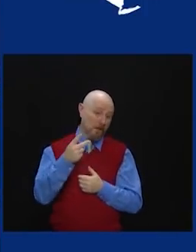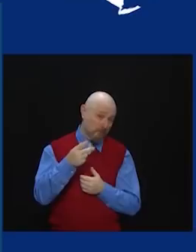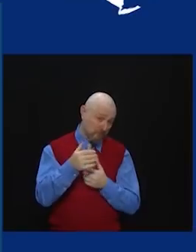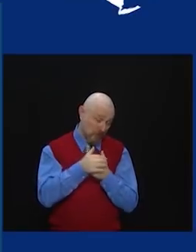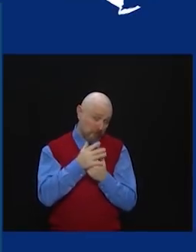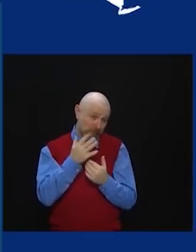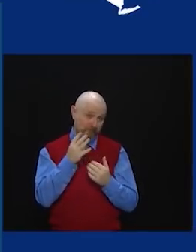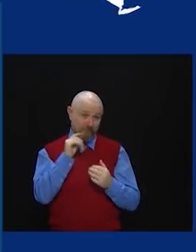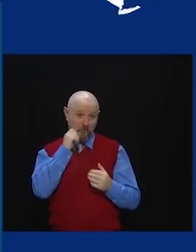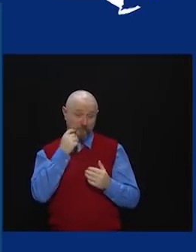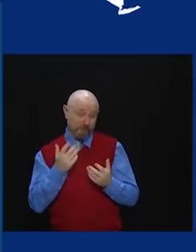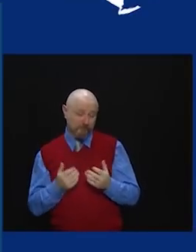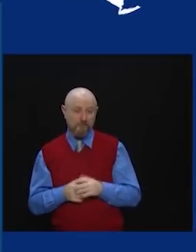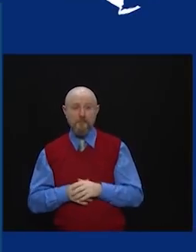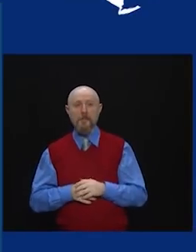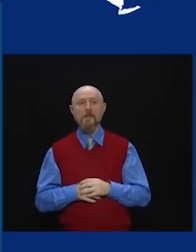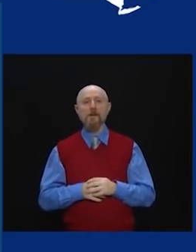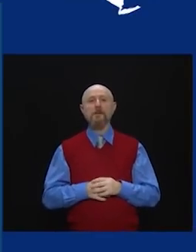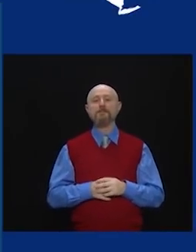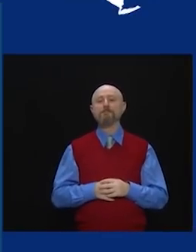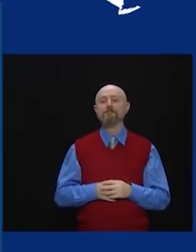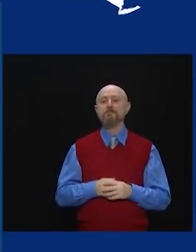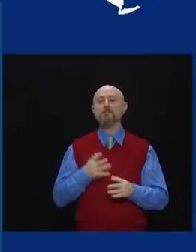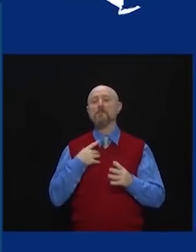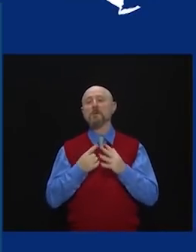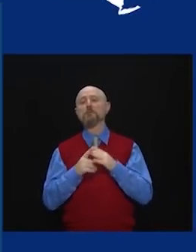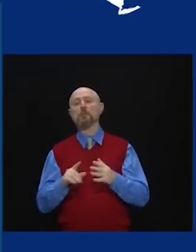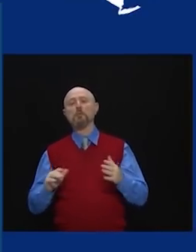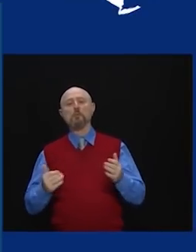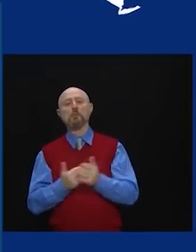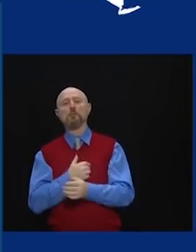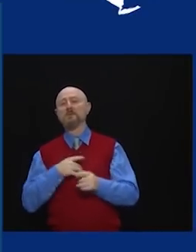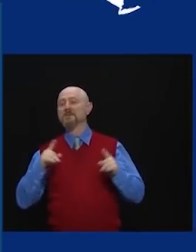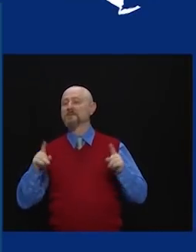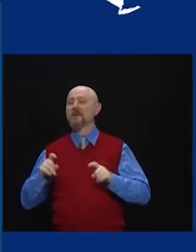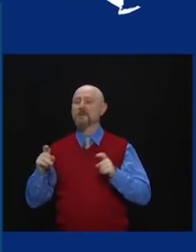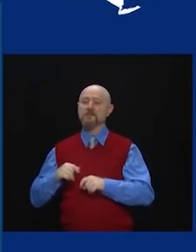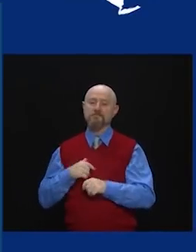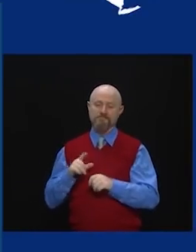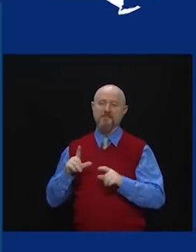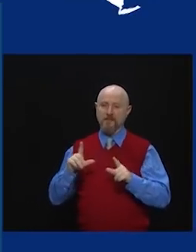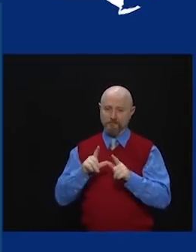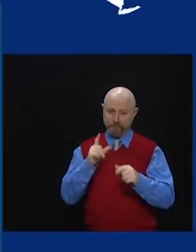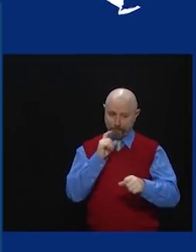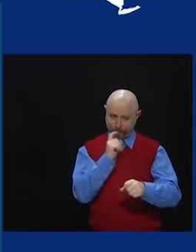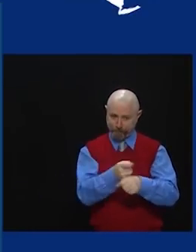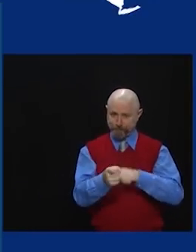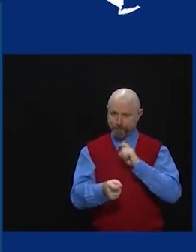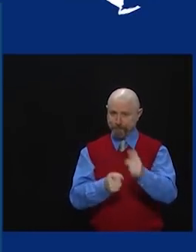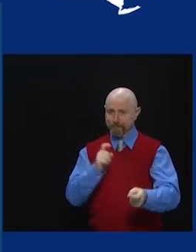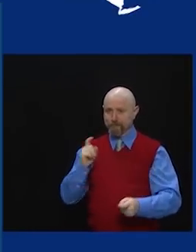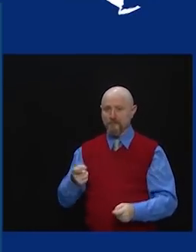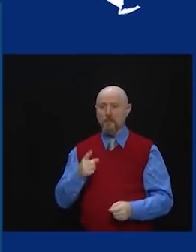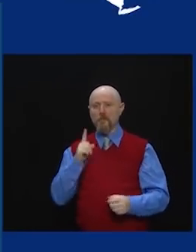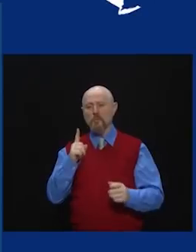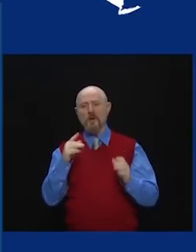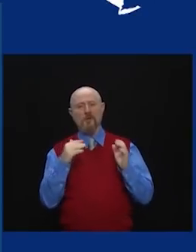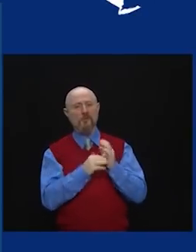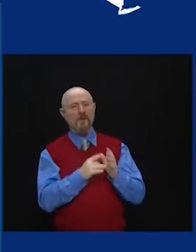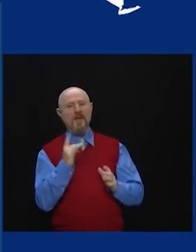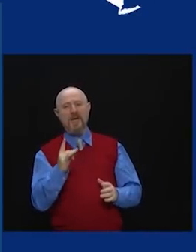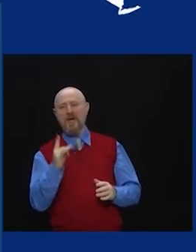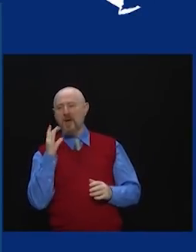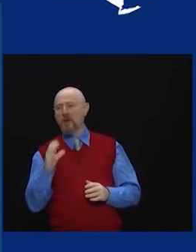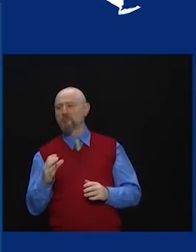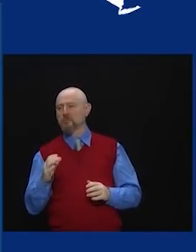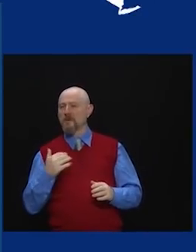have 1,800 test sites operational in the state of New York. We're also adding new state-run test sites, and we launched this week all